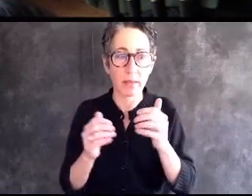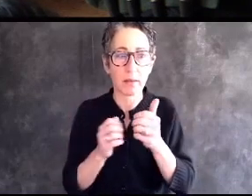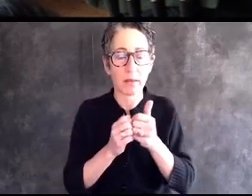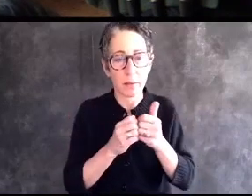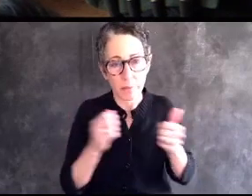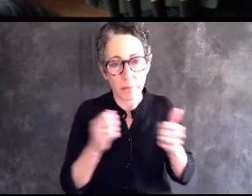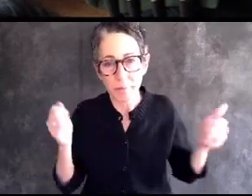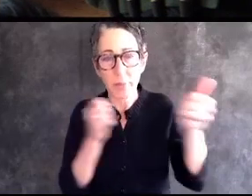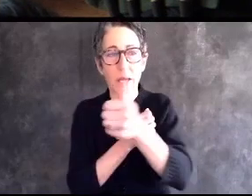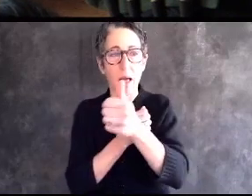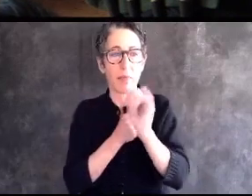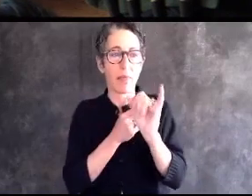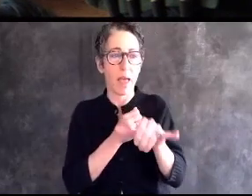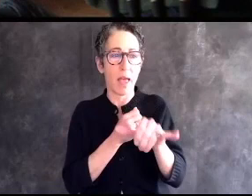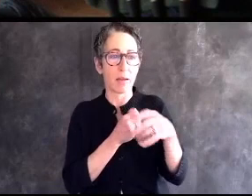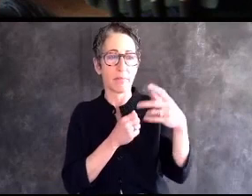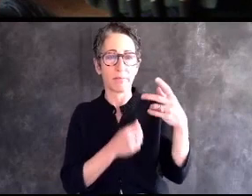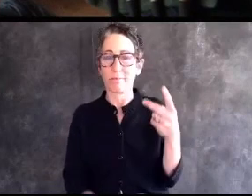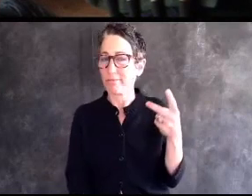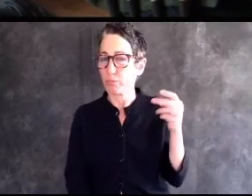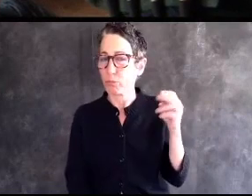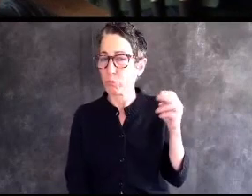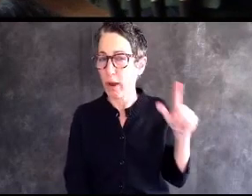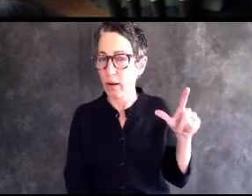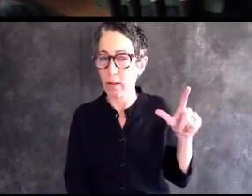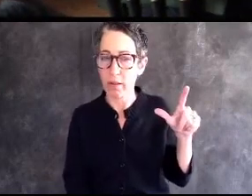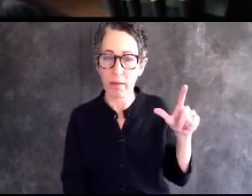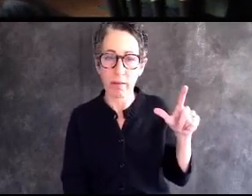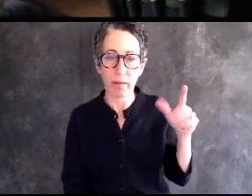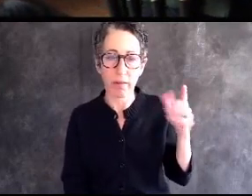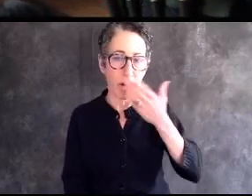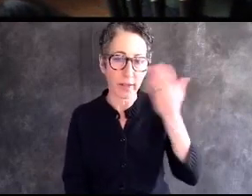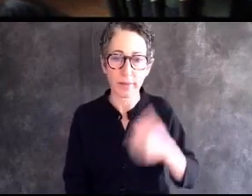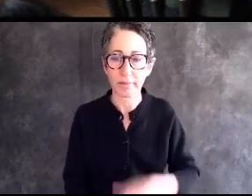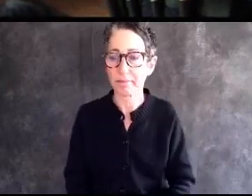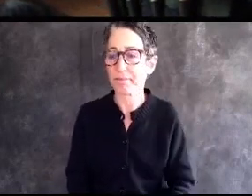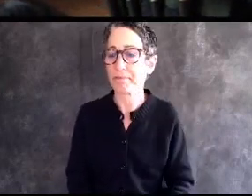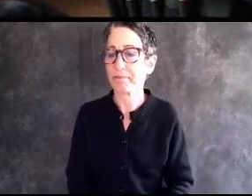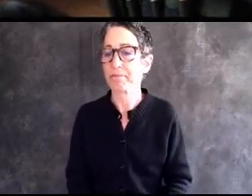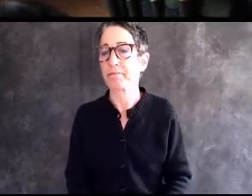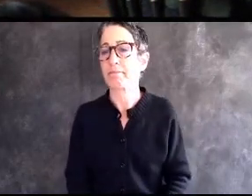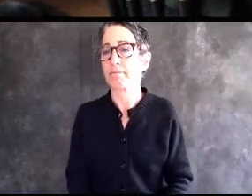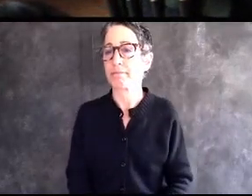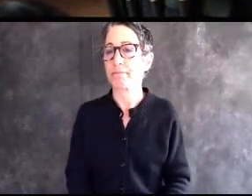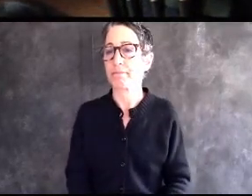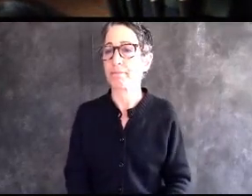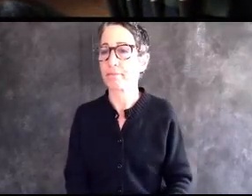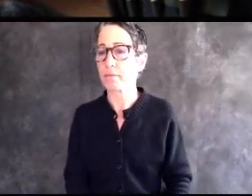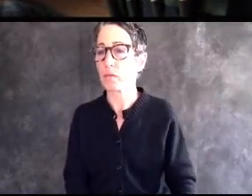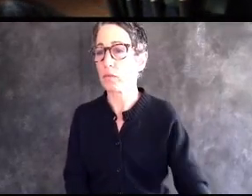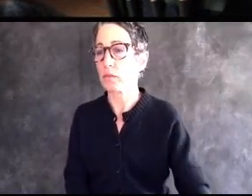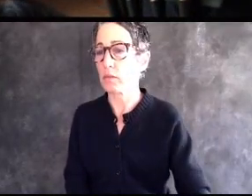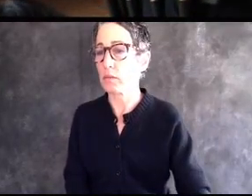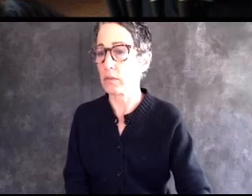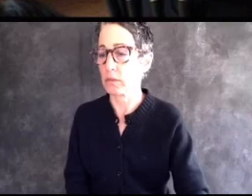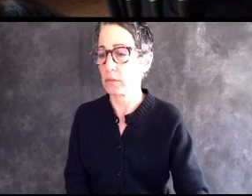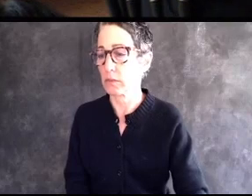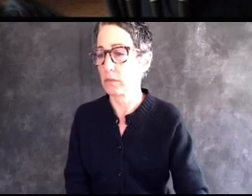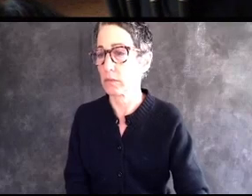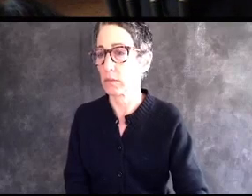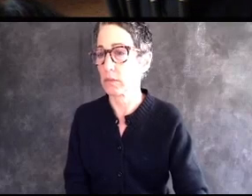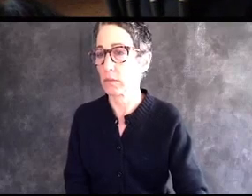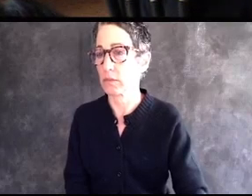and be that 8%. I love it. Questions? And I want to make clear that there's a preference here for